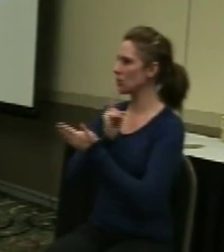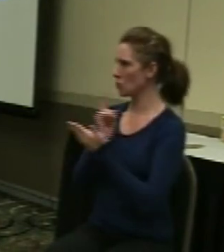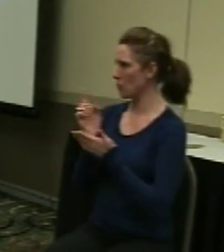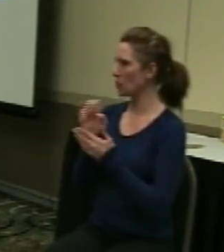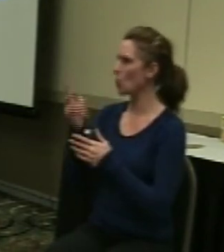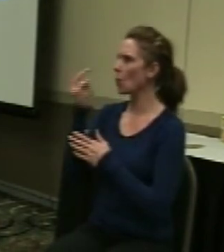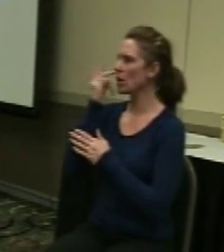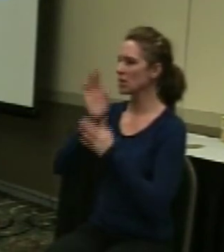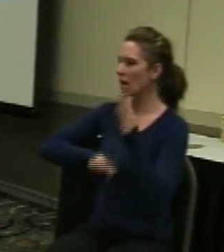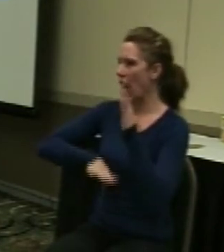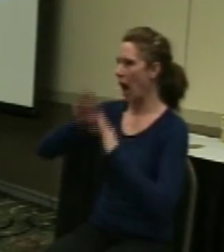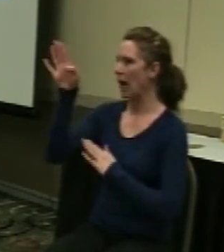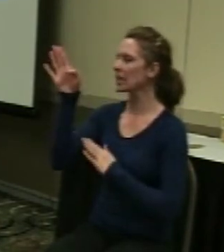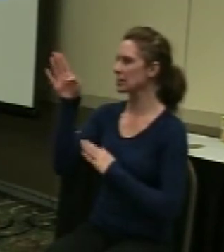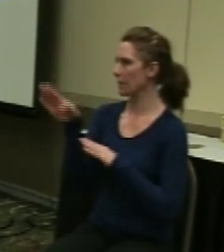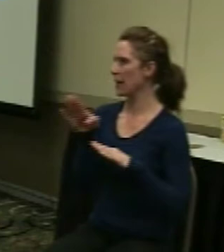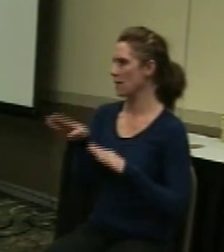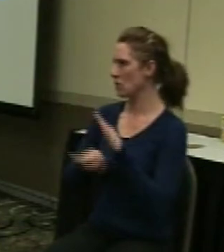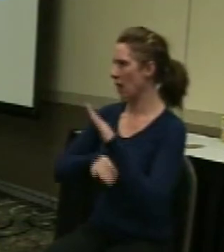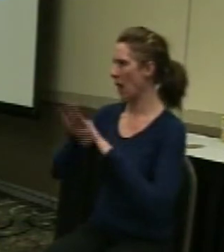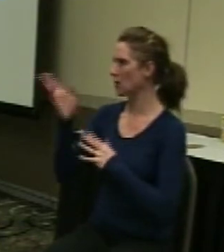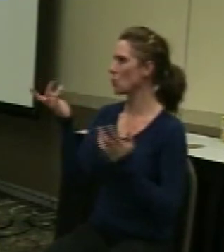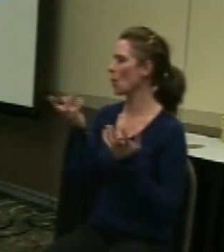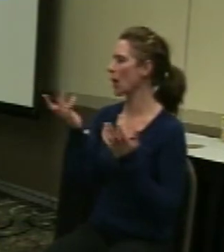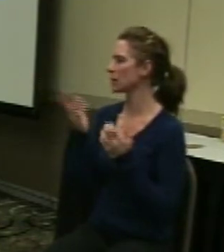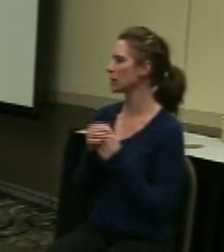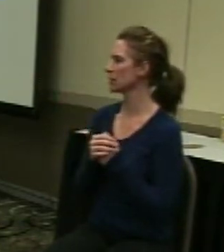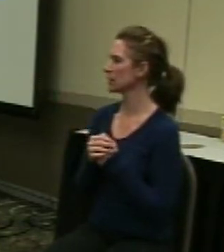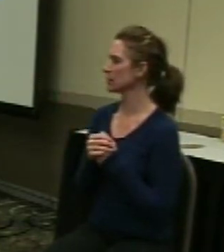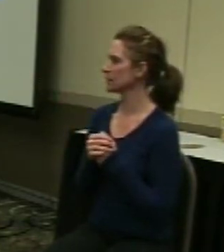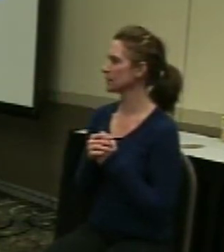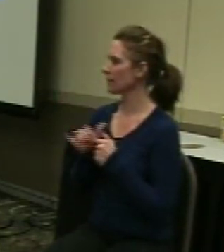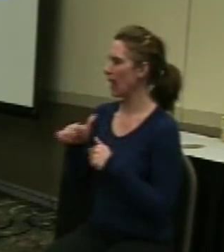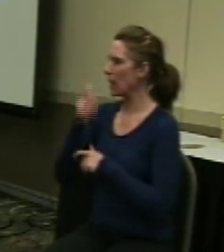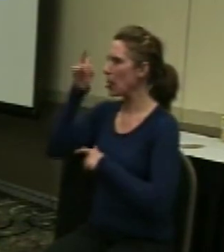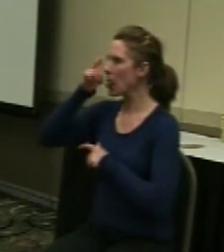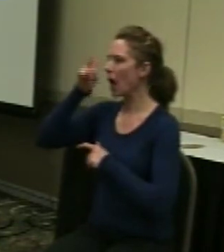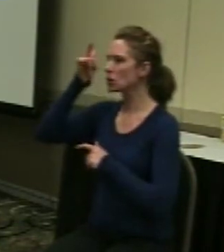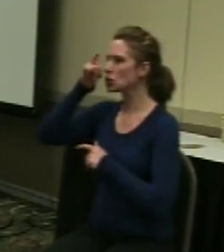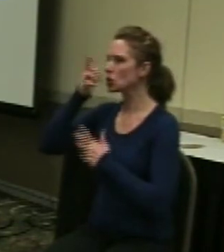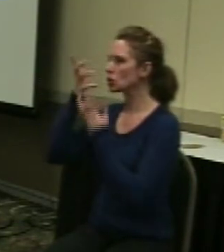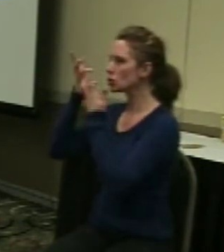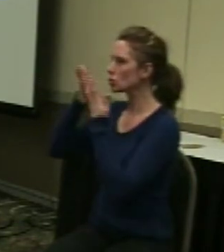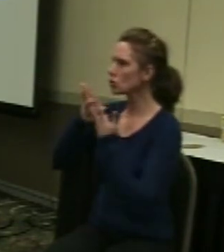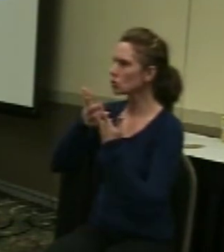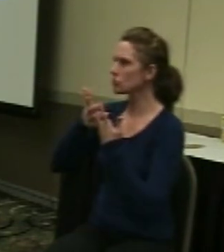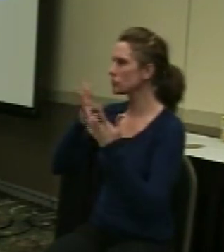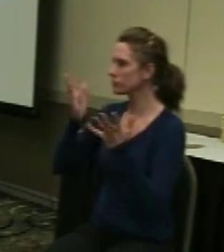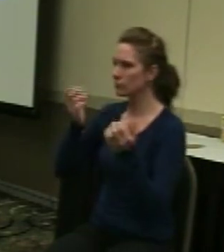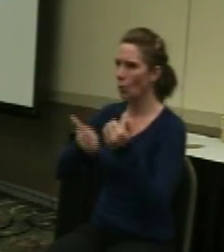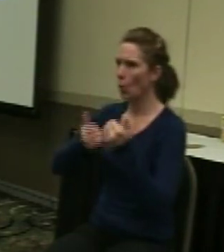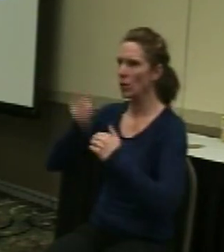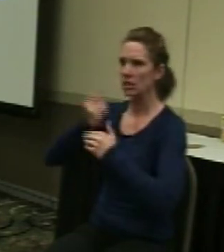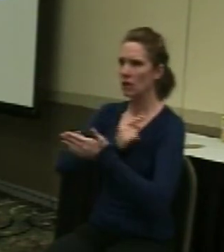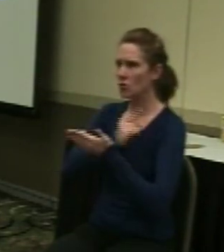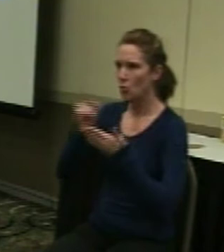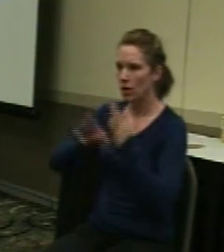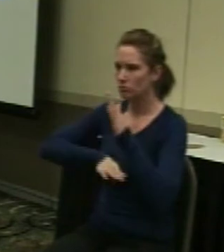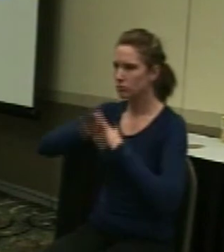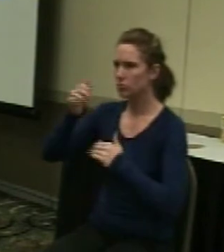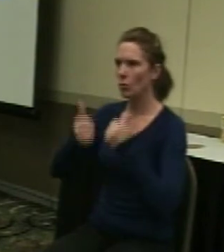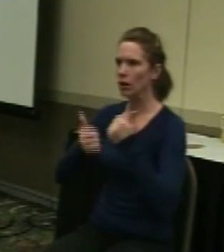see the highest? Yeah. Is there any logic to those higher ones?